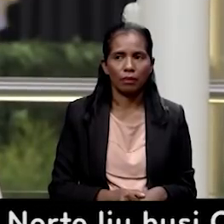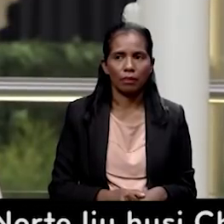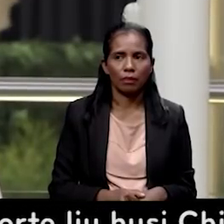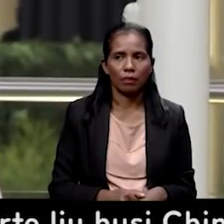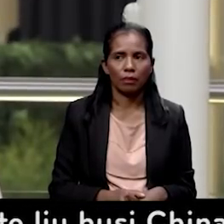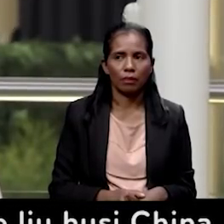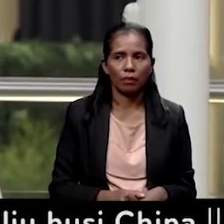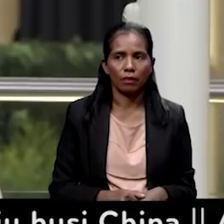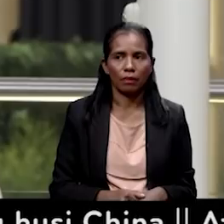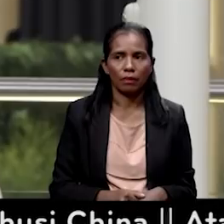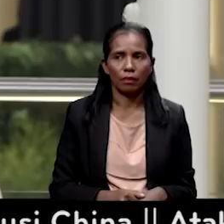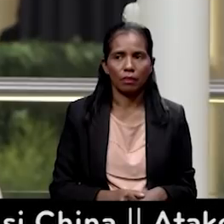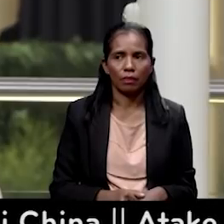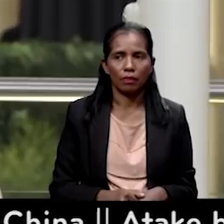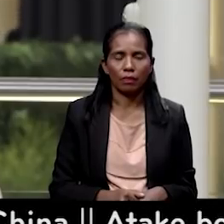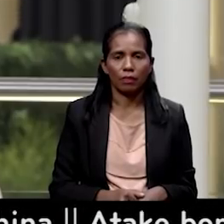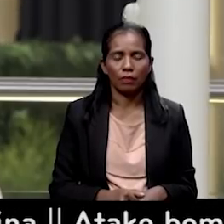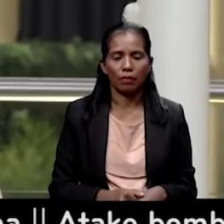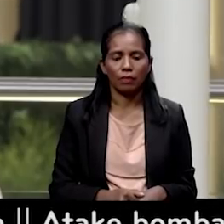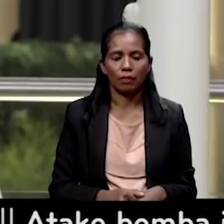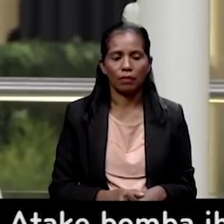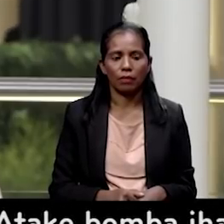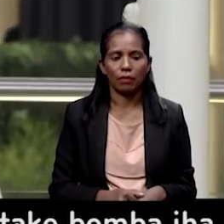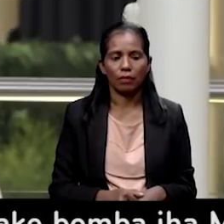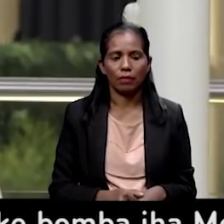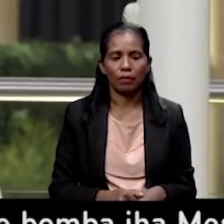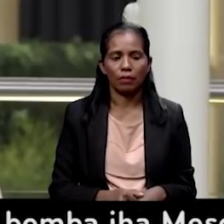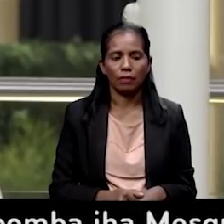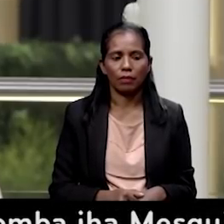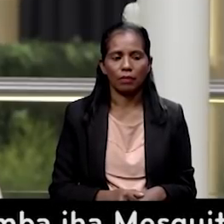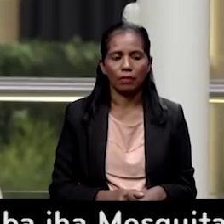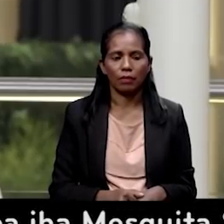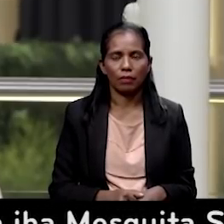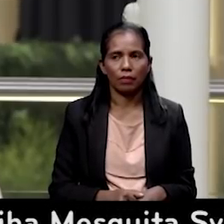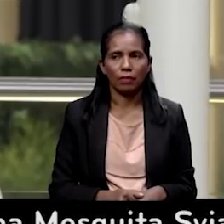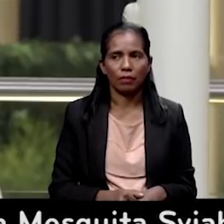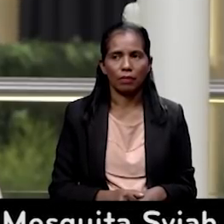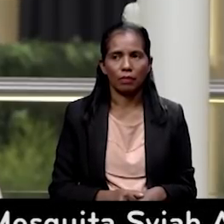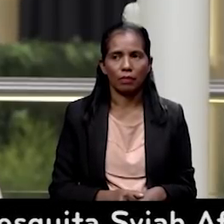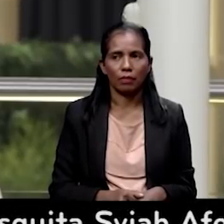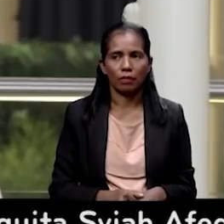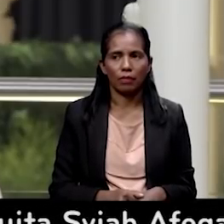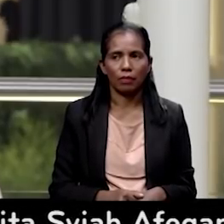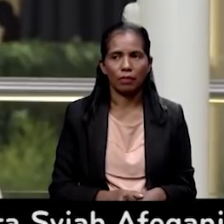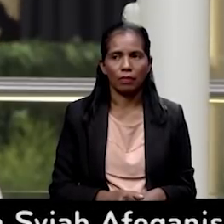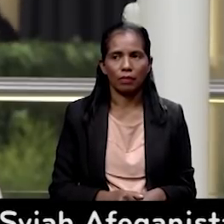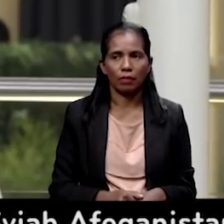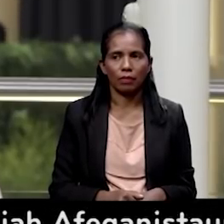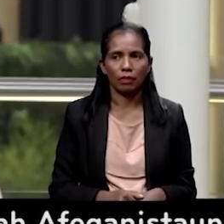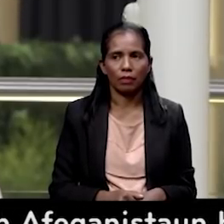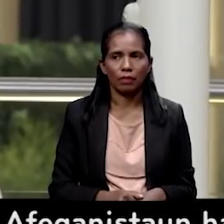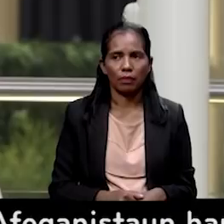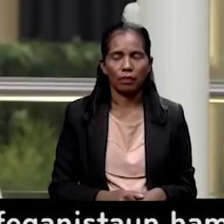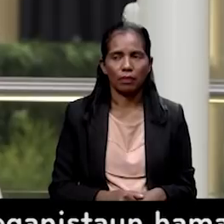world being battered by the negative economic consequence of the COVID-19 pandemic. This gathering